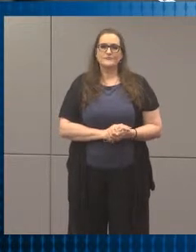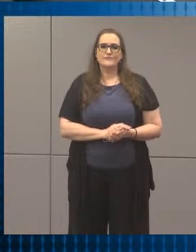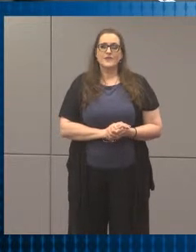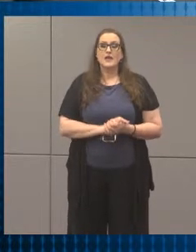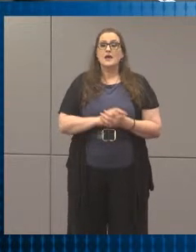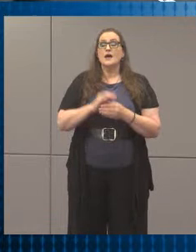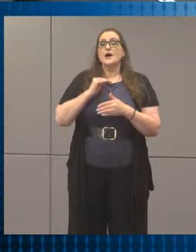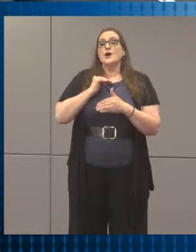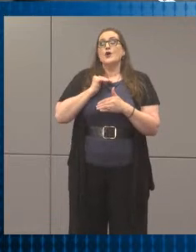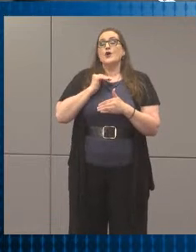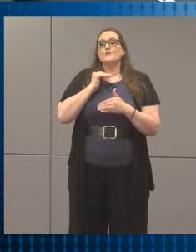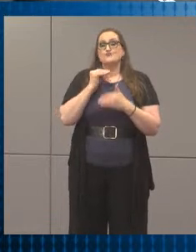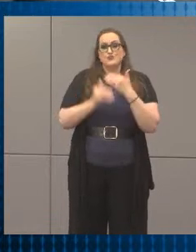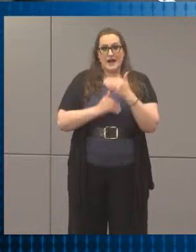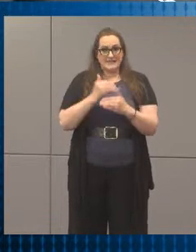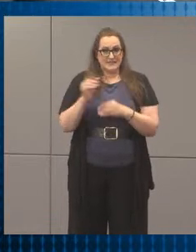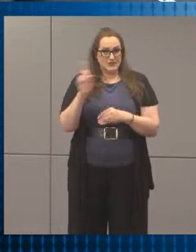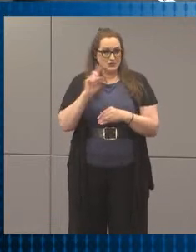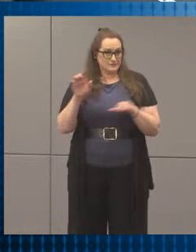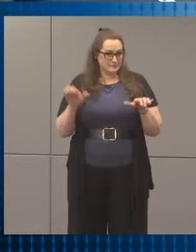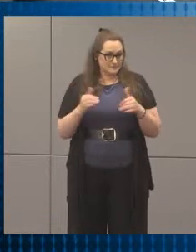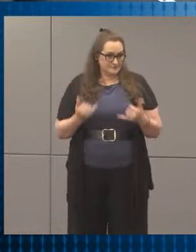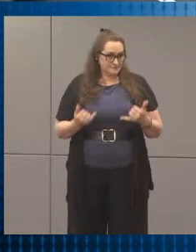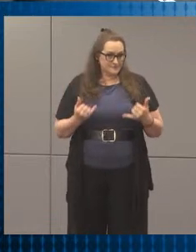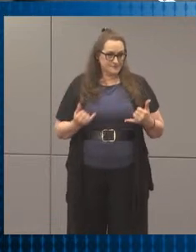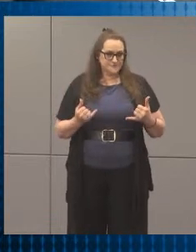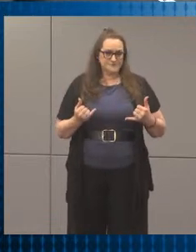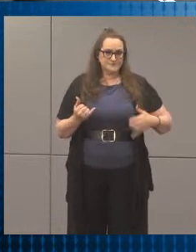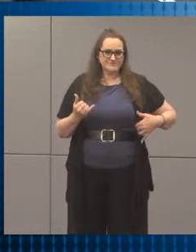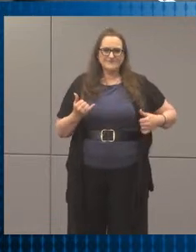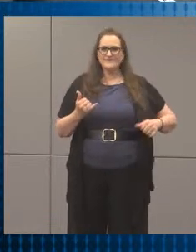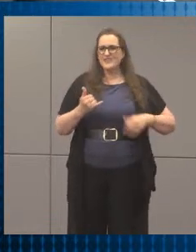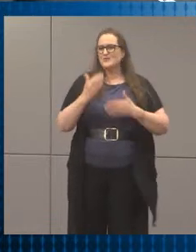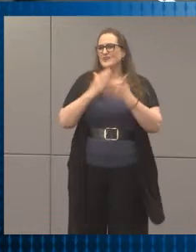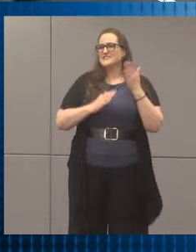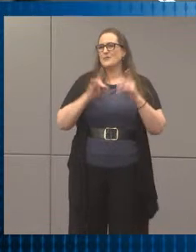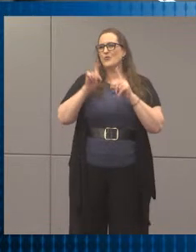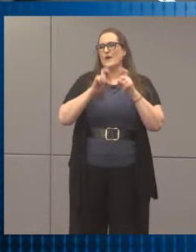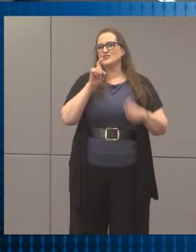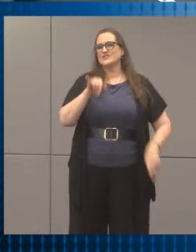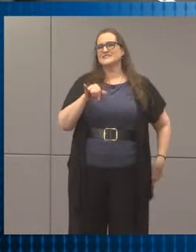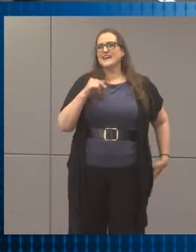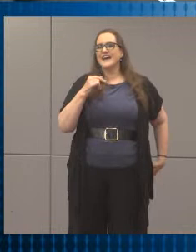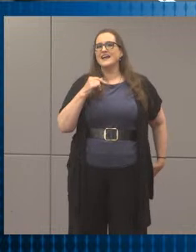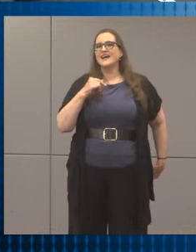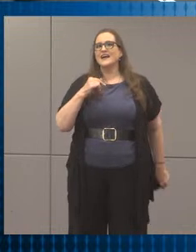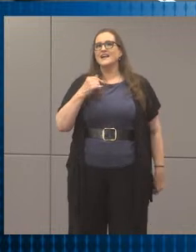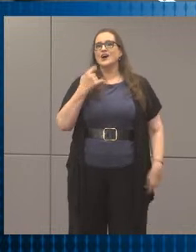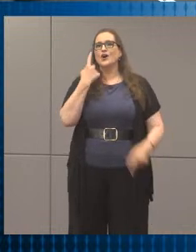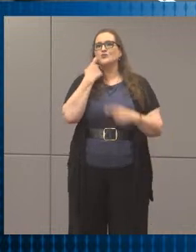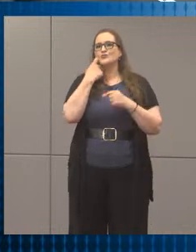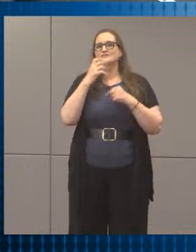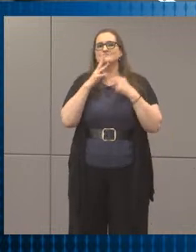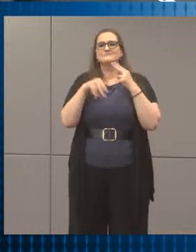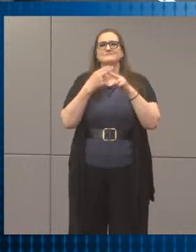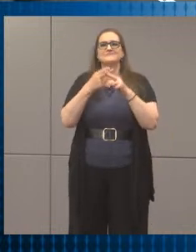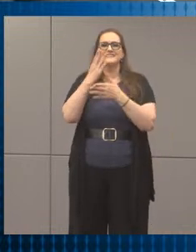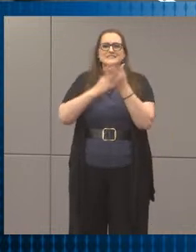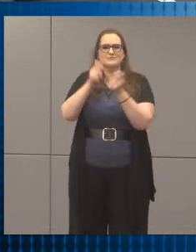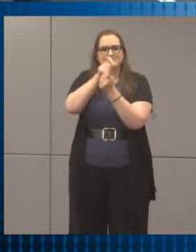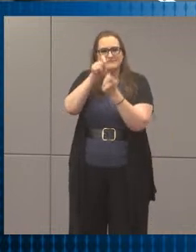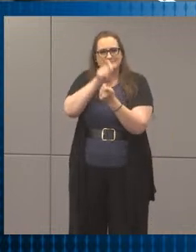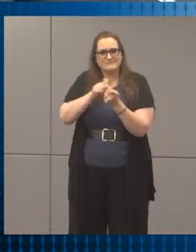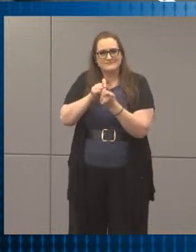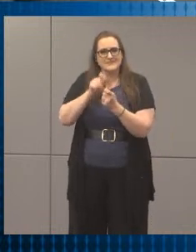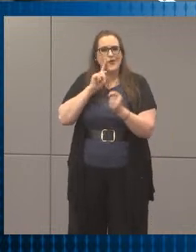Our process and where we're at right now, there were some questions that in recent weeks about some of the specifics, and hopefully I